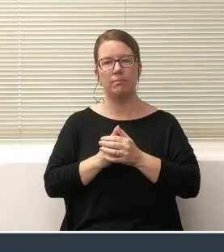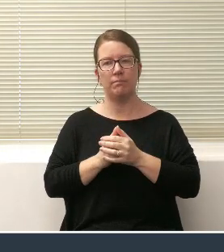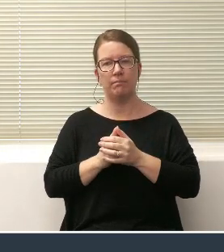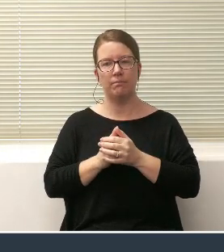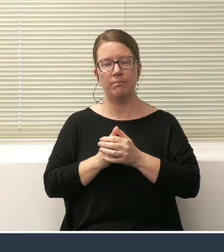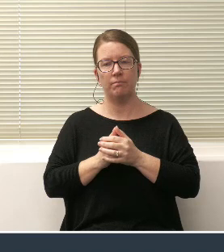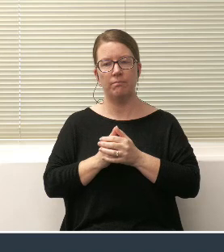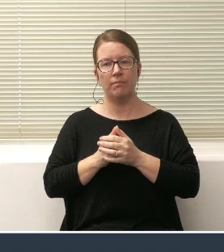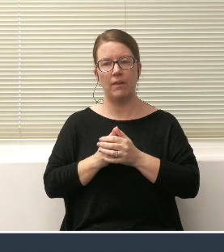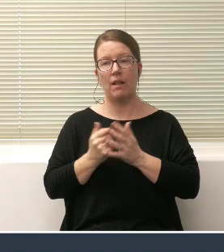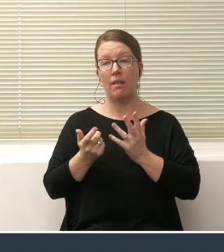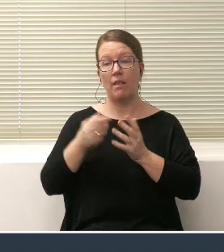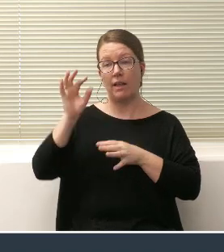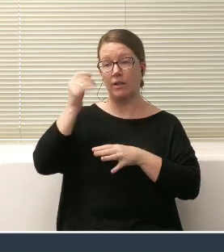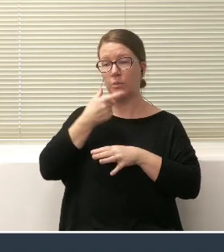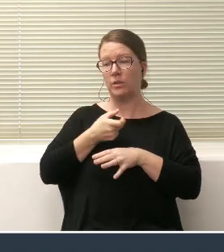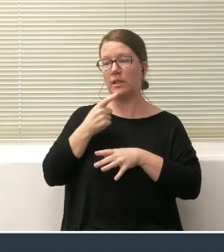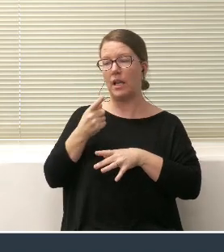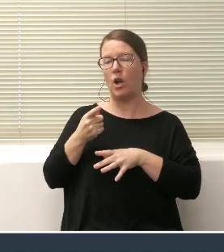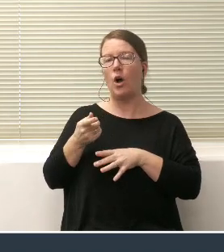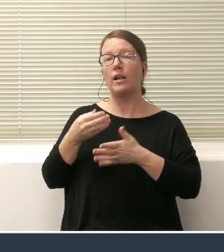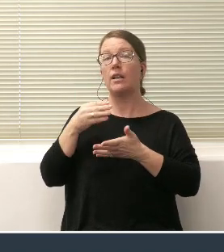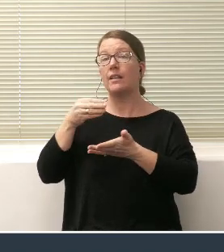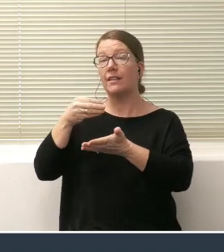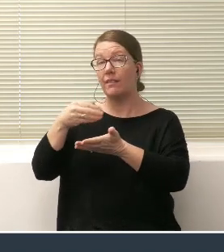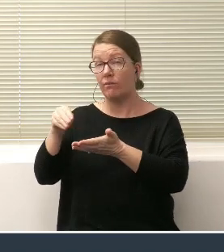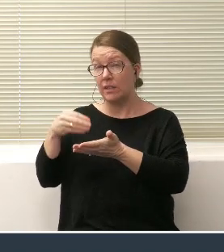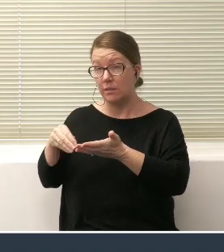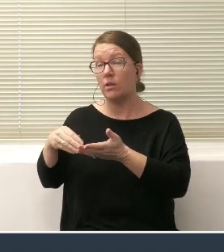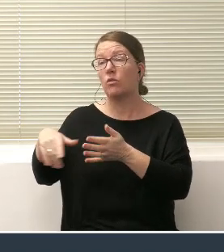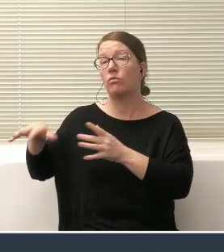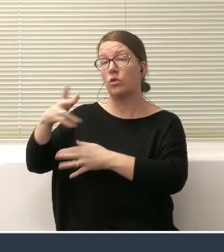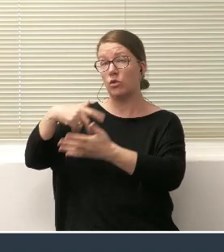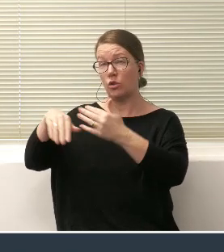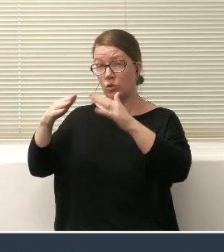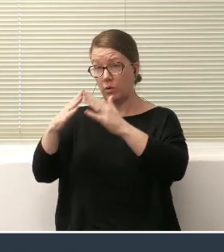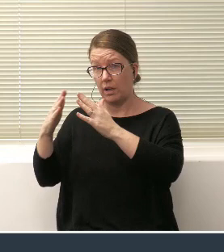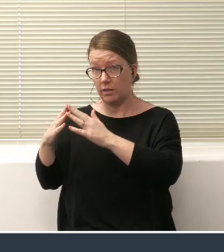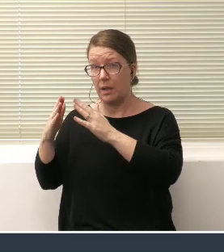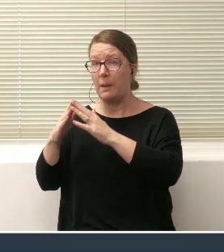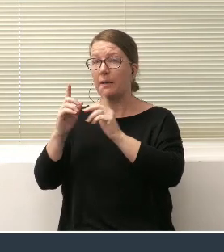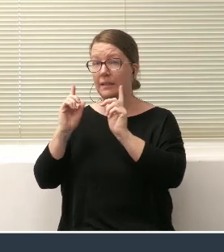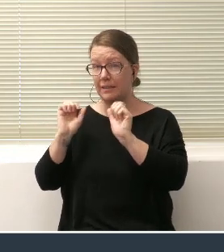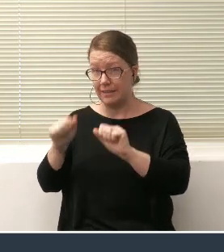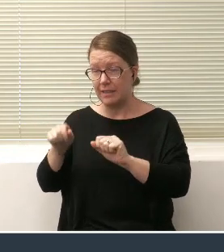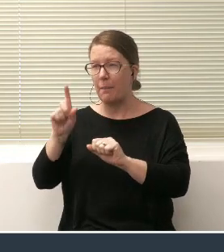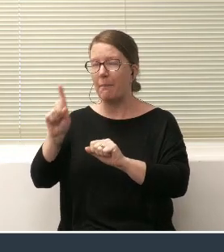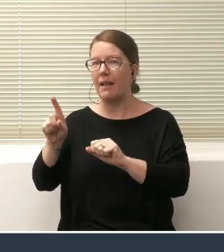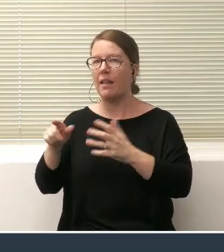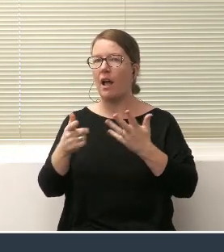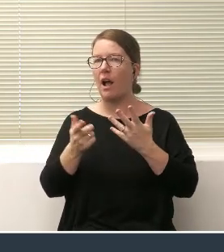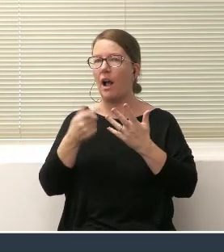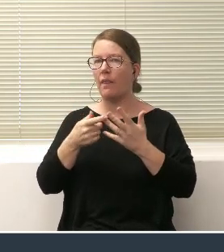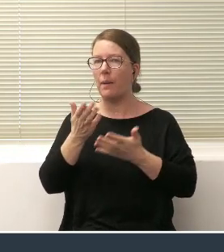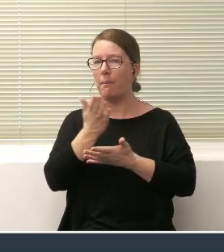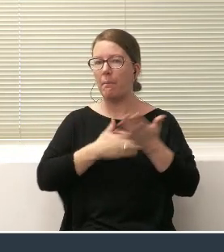divestment of those social housing villages is kind of on the basis that the rest of the portfolio is looked after into the future.